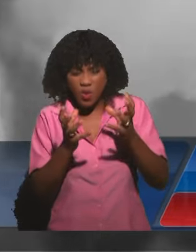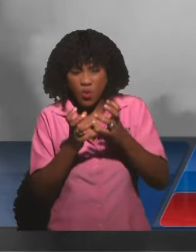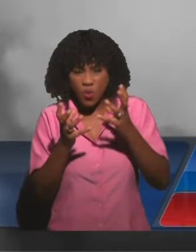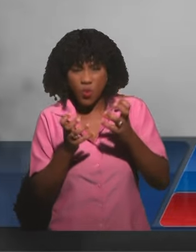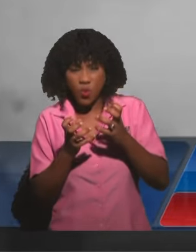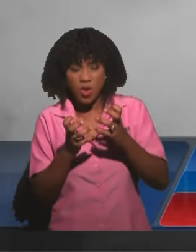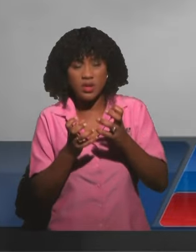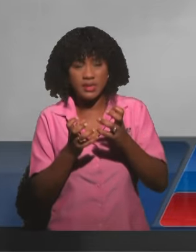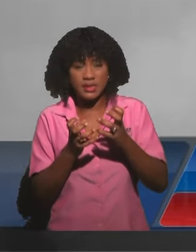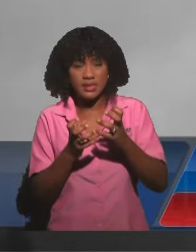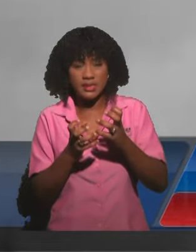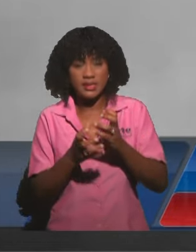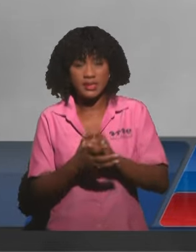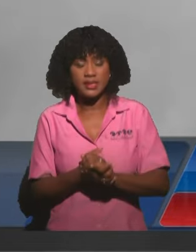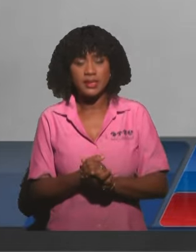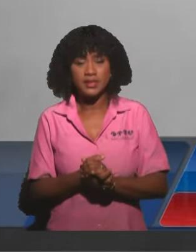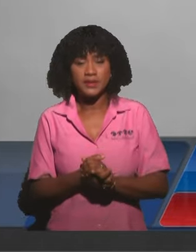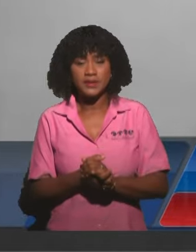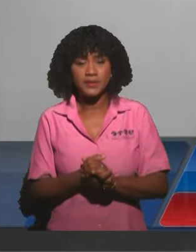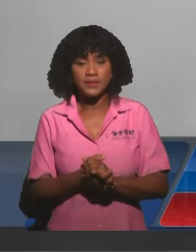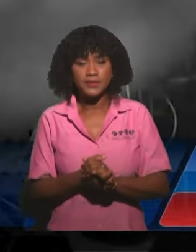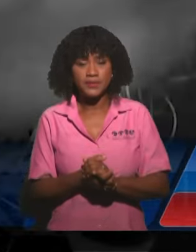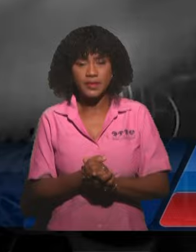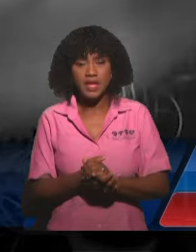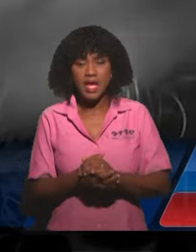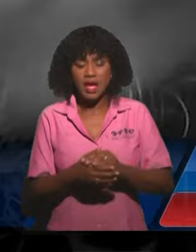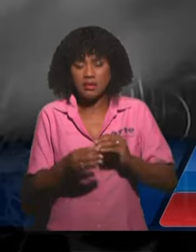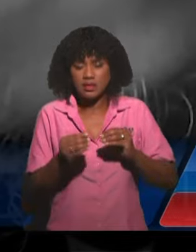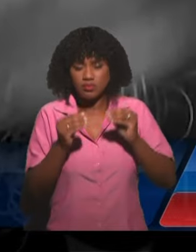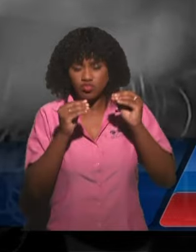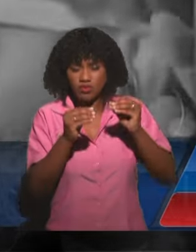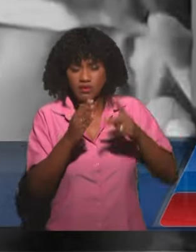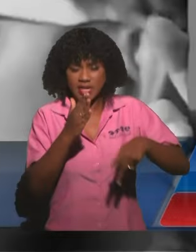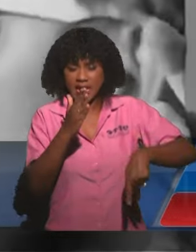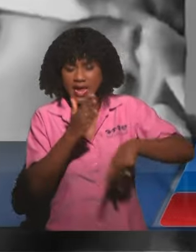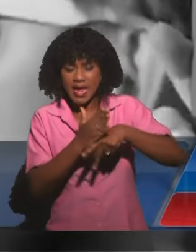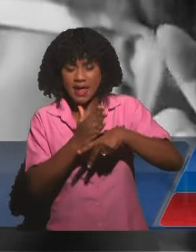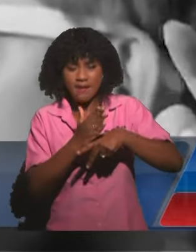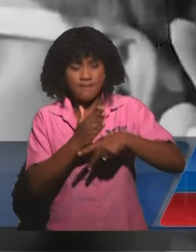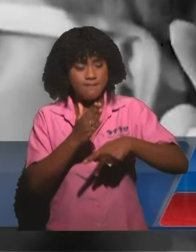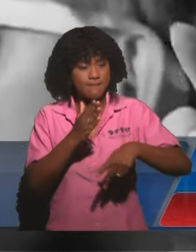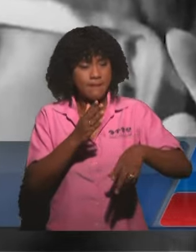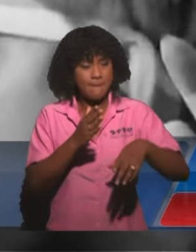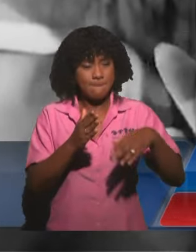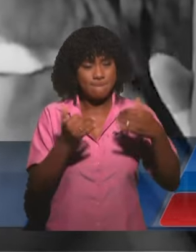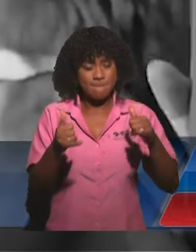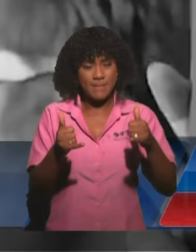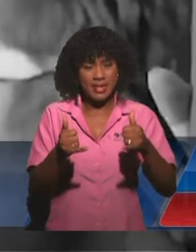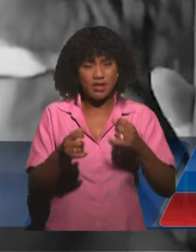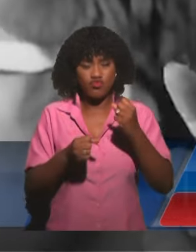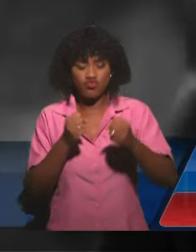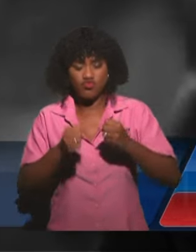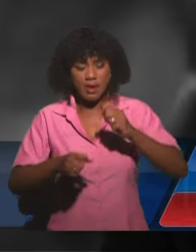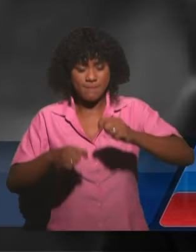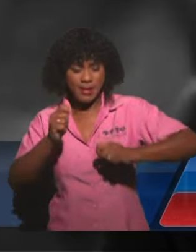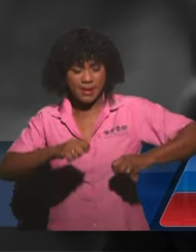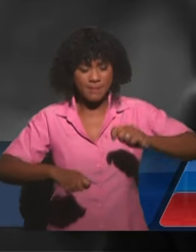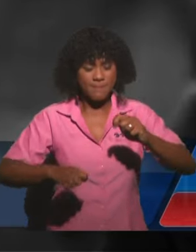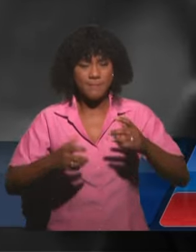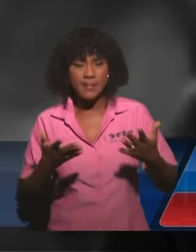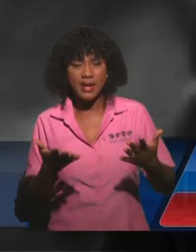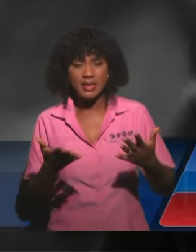That's what it affects in the brain, huh? Yeah. And put that towards kicking a football, running on the track, playing your pan, playing your